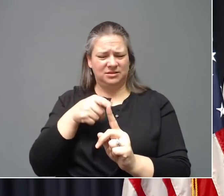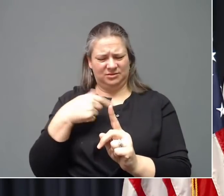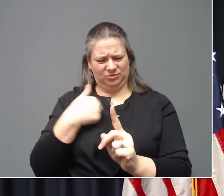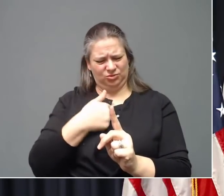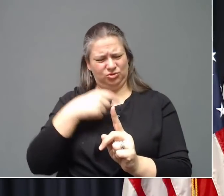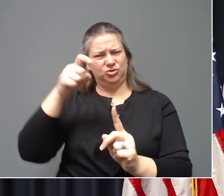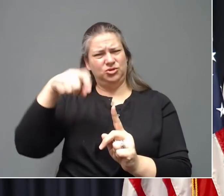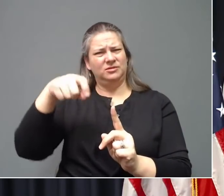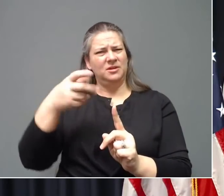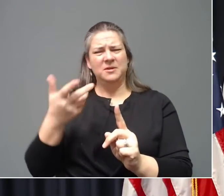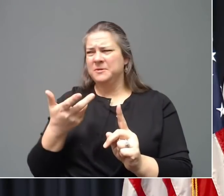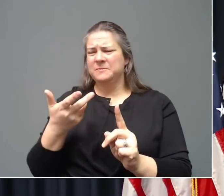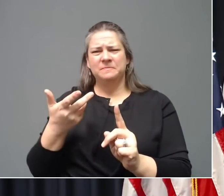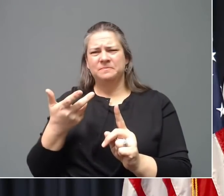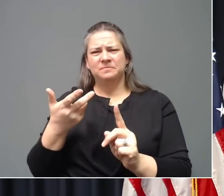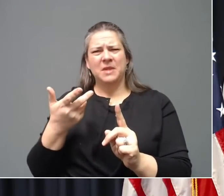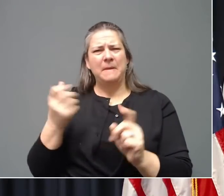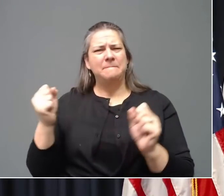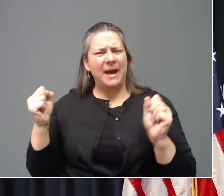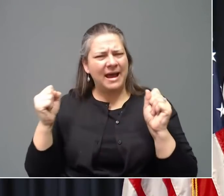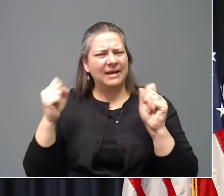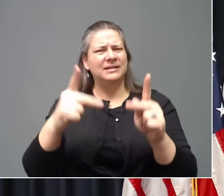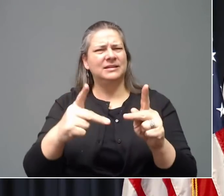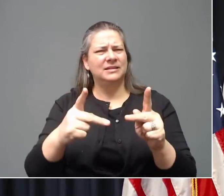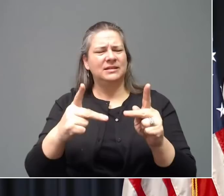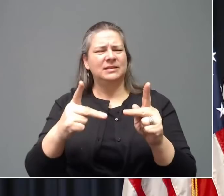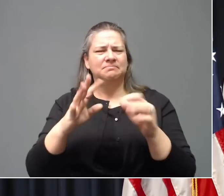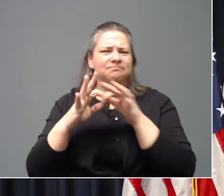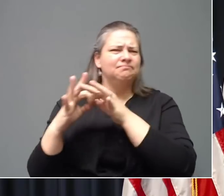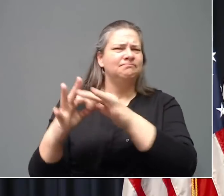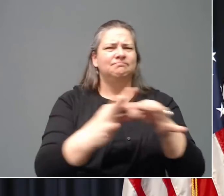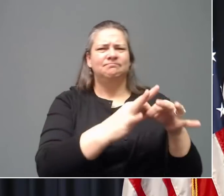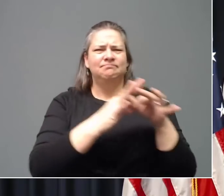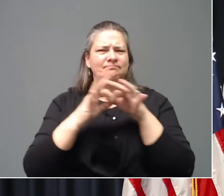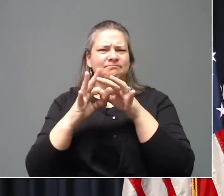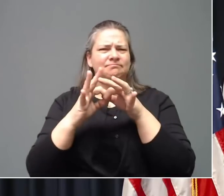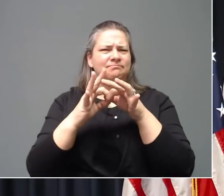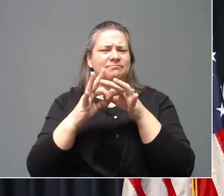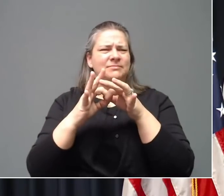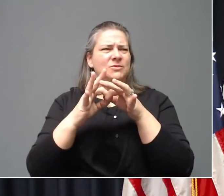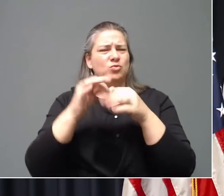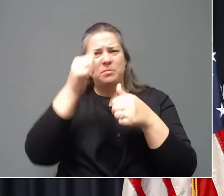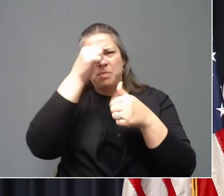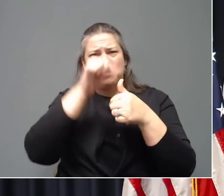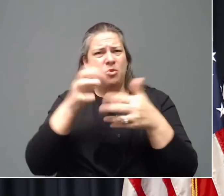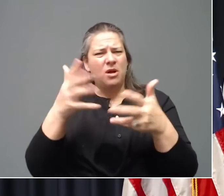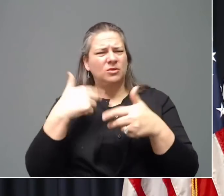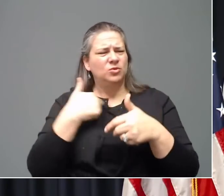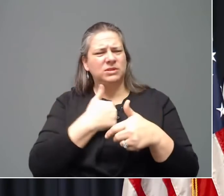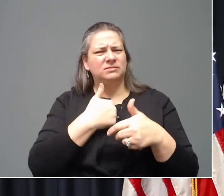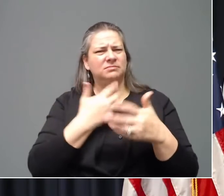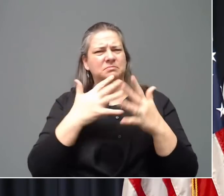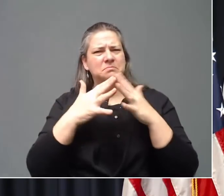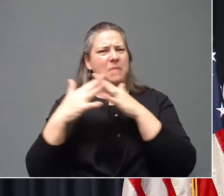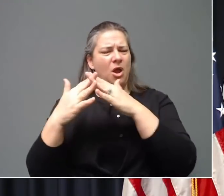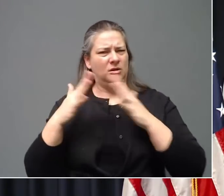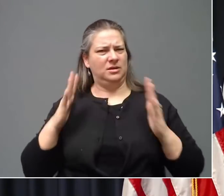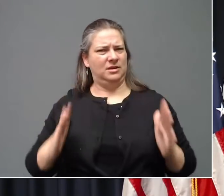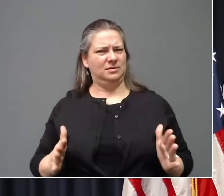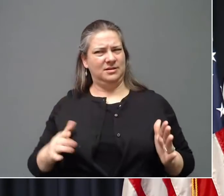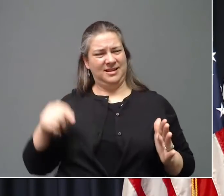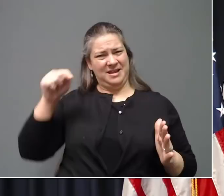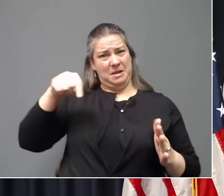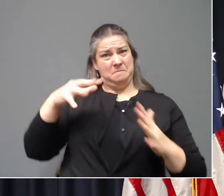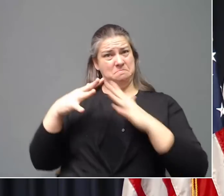restore our democracy, where we remember that being Americans is more important than being Democrats and Republicans.